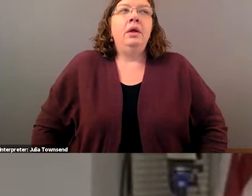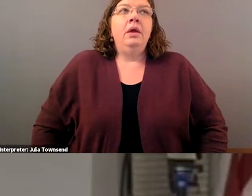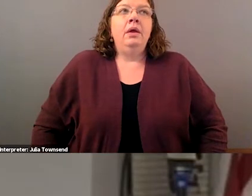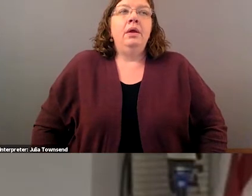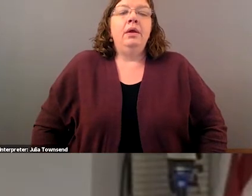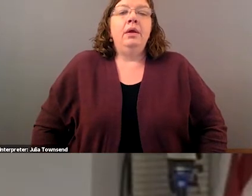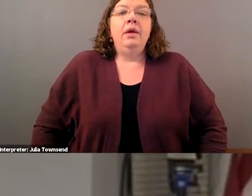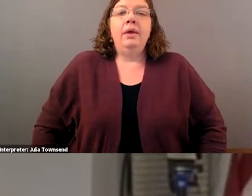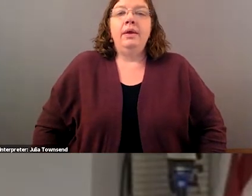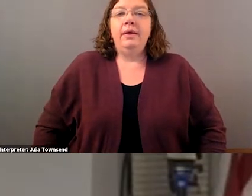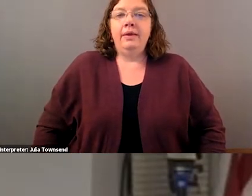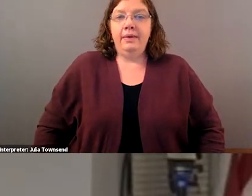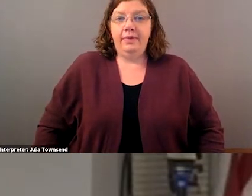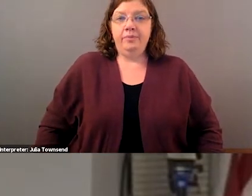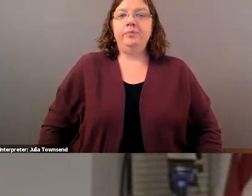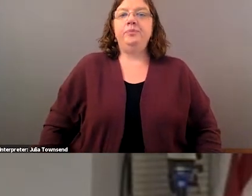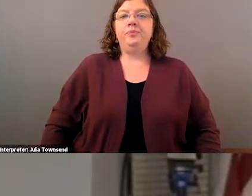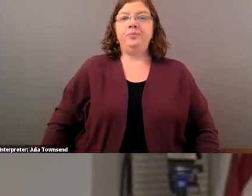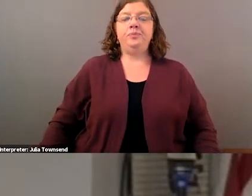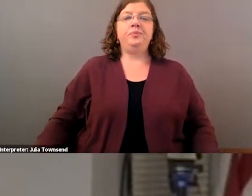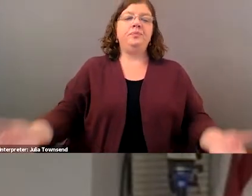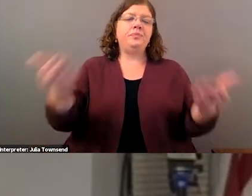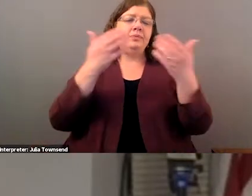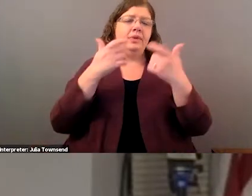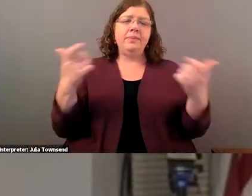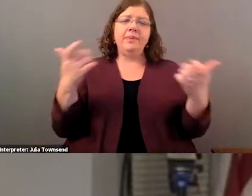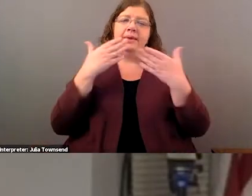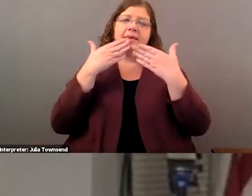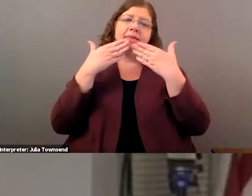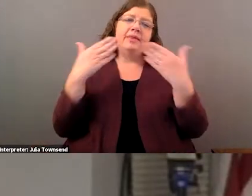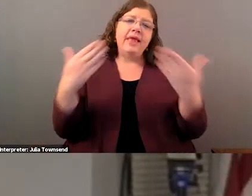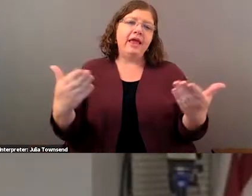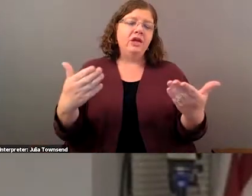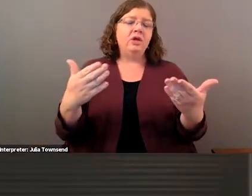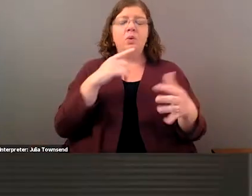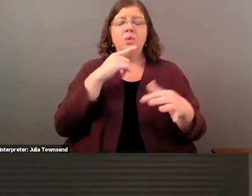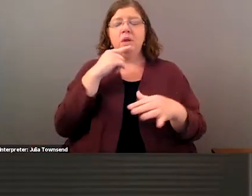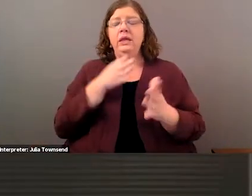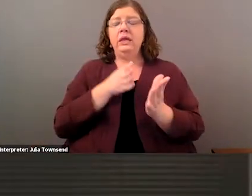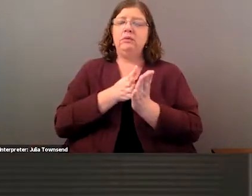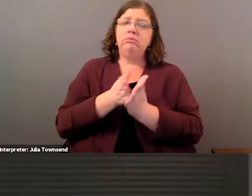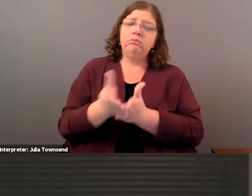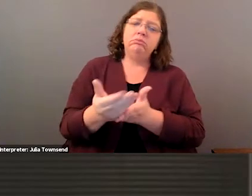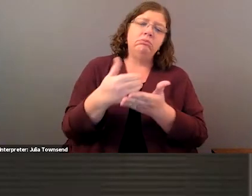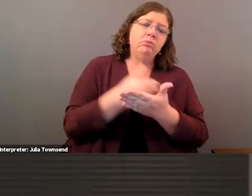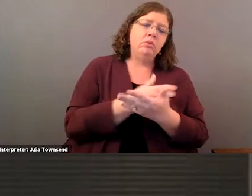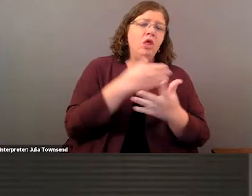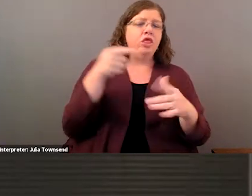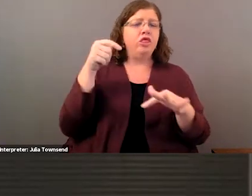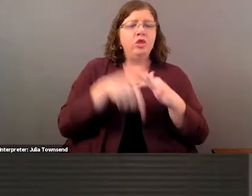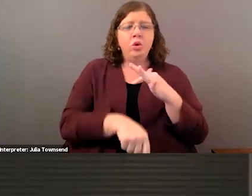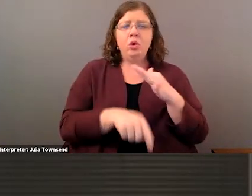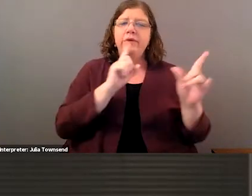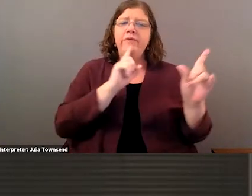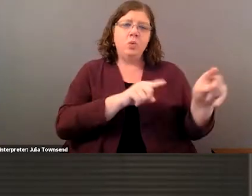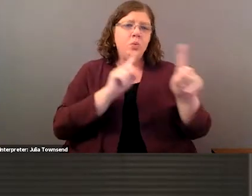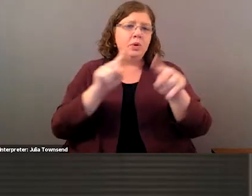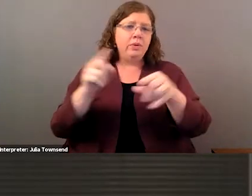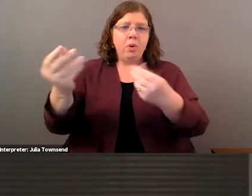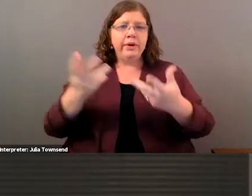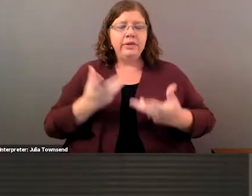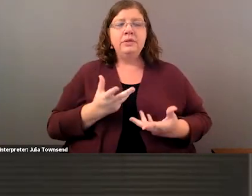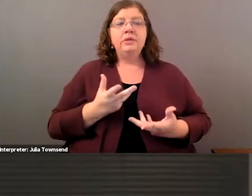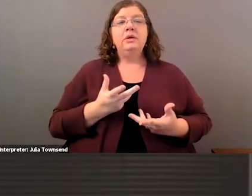Just a big thank you for all the work and all the thoroughness of the reports that we are getting. And a